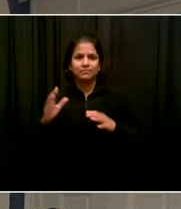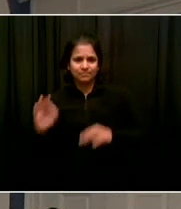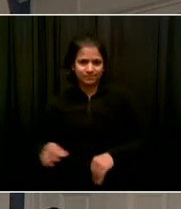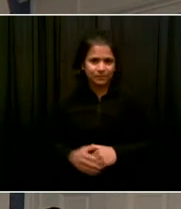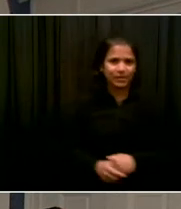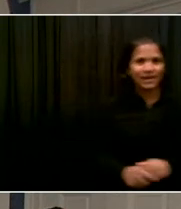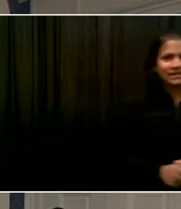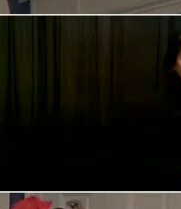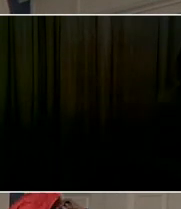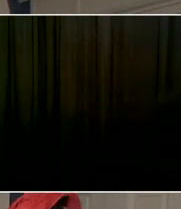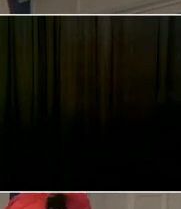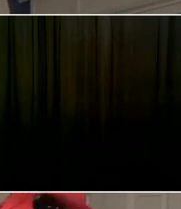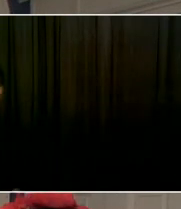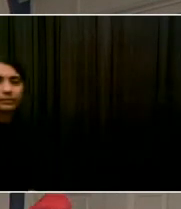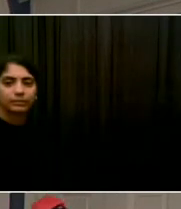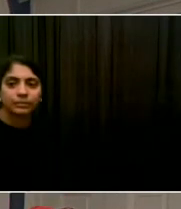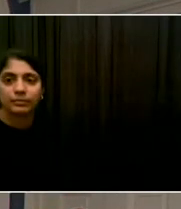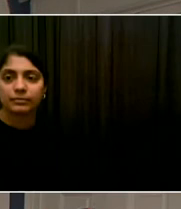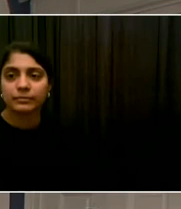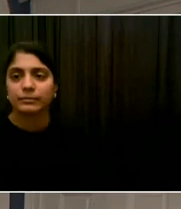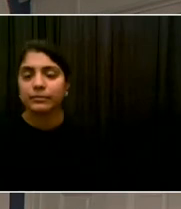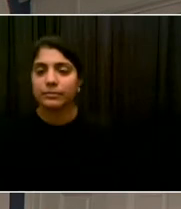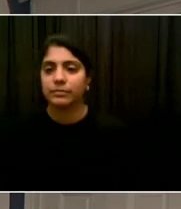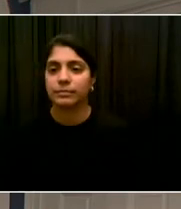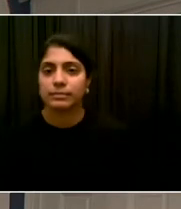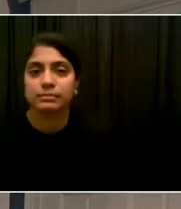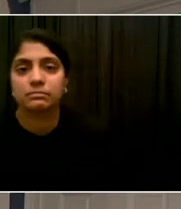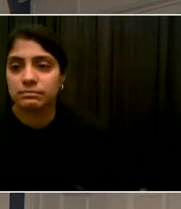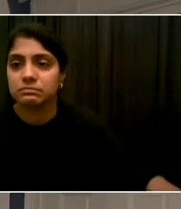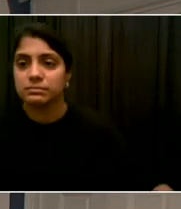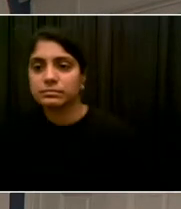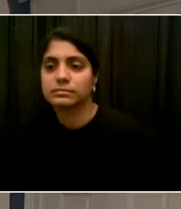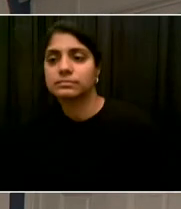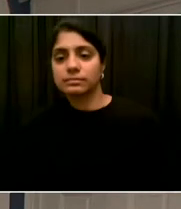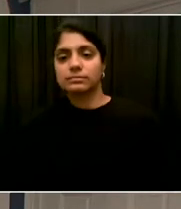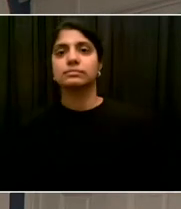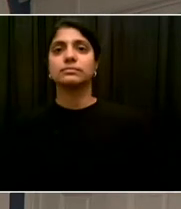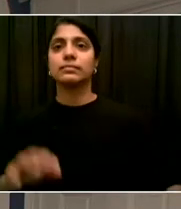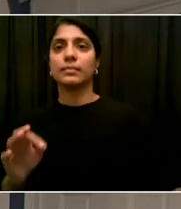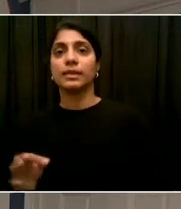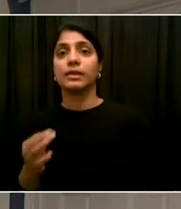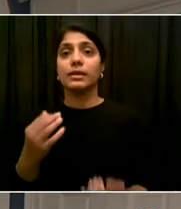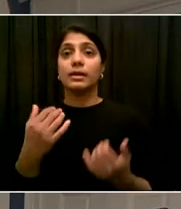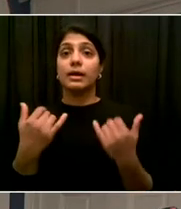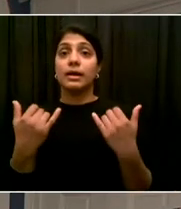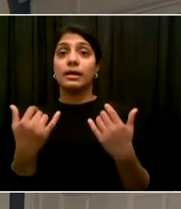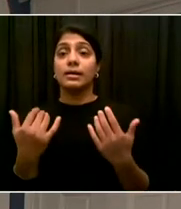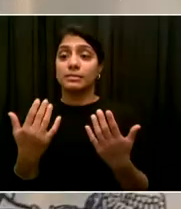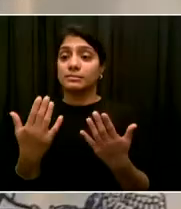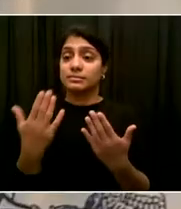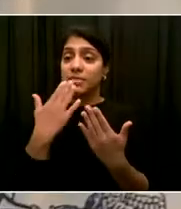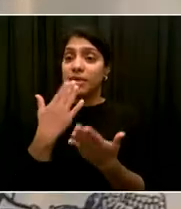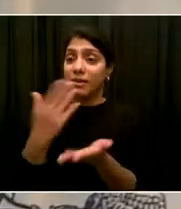Signed even. Okay. Thank you, brother. You wouldn't miss it. All right. Merry Christmas, brother.